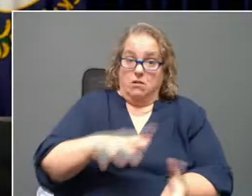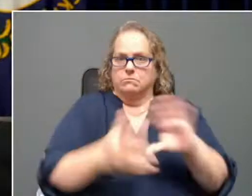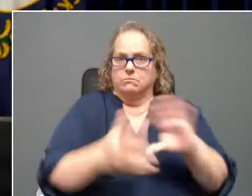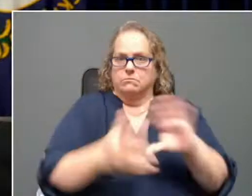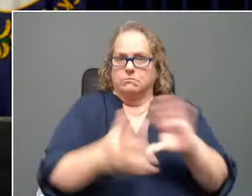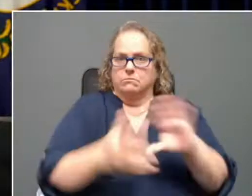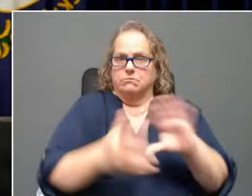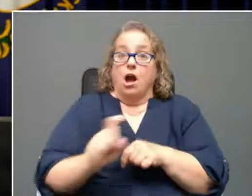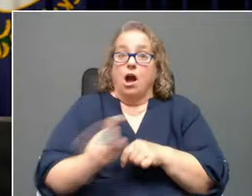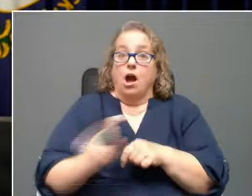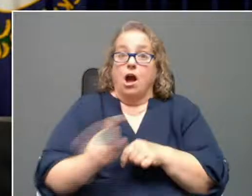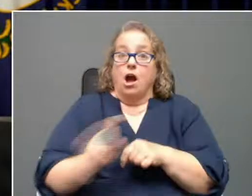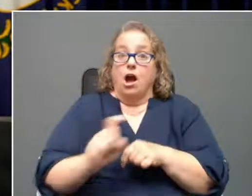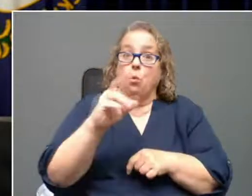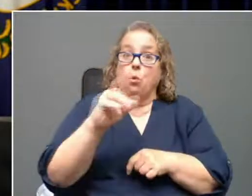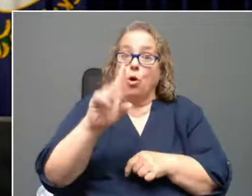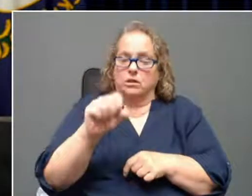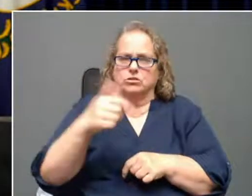600.